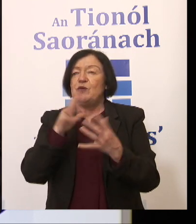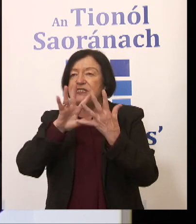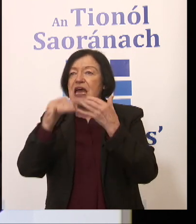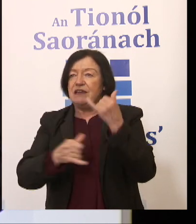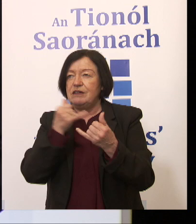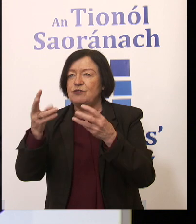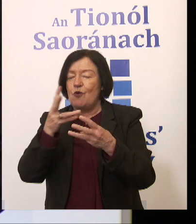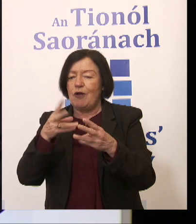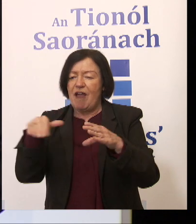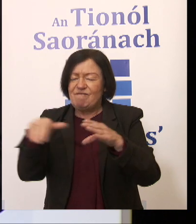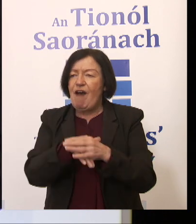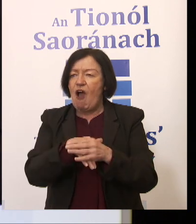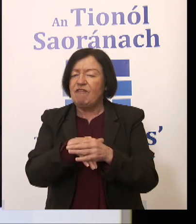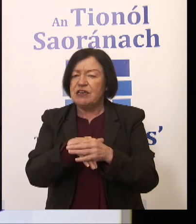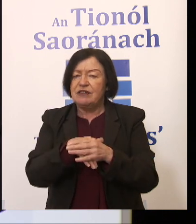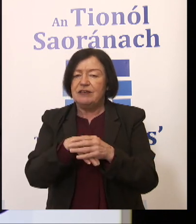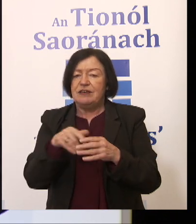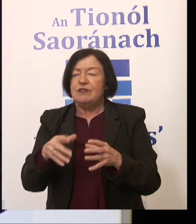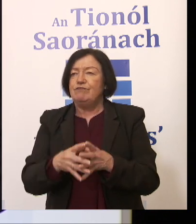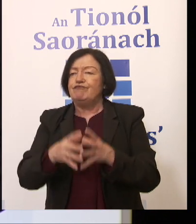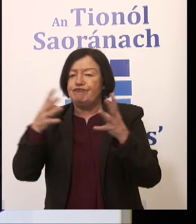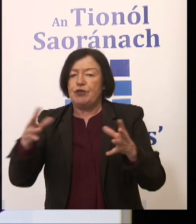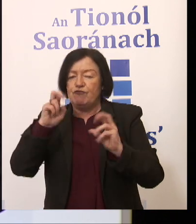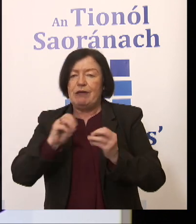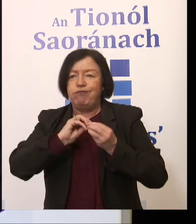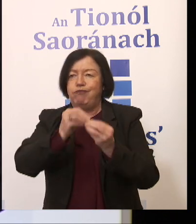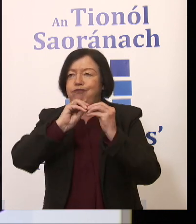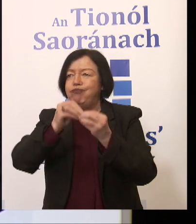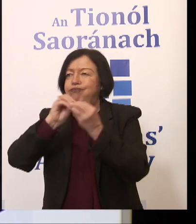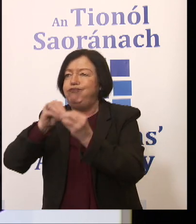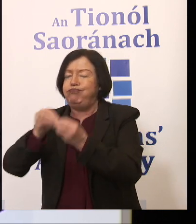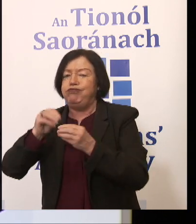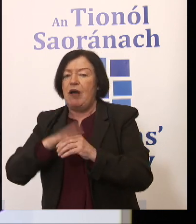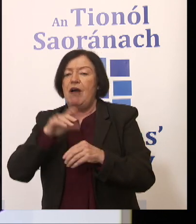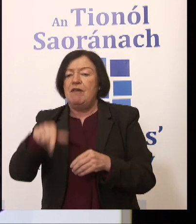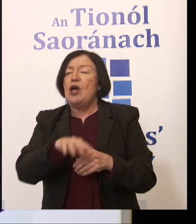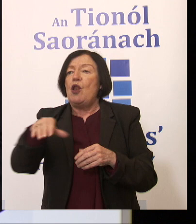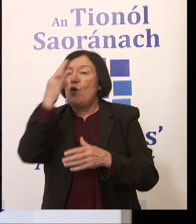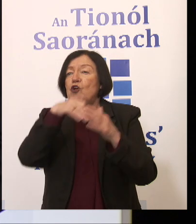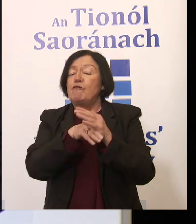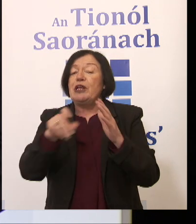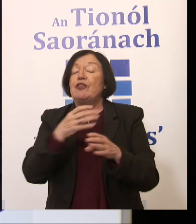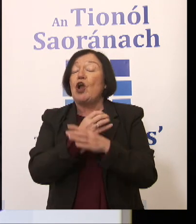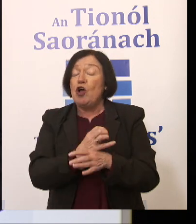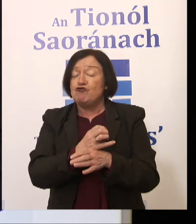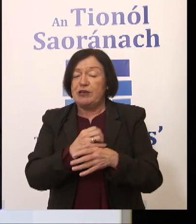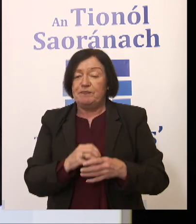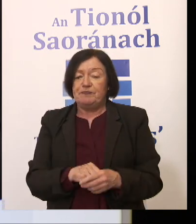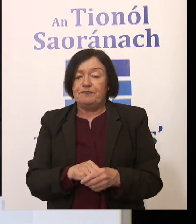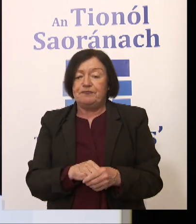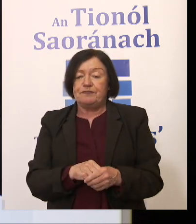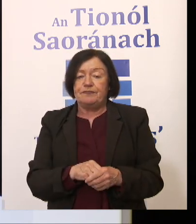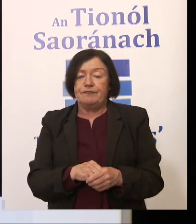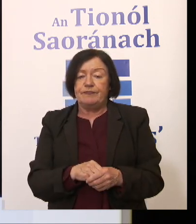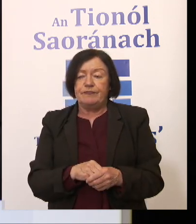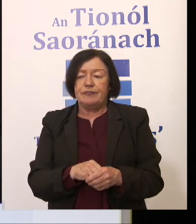work involved in that, and a really substantial reorganisation of local government in the country. And